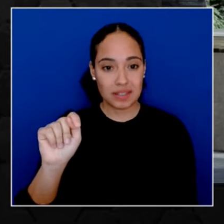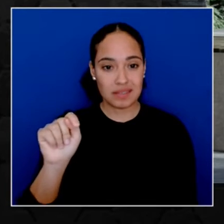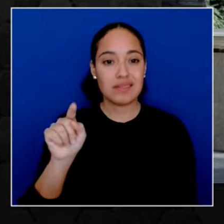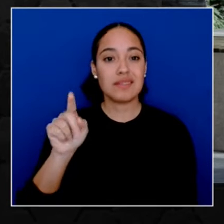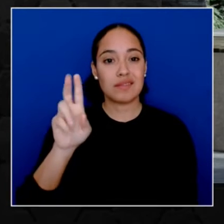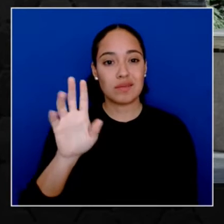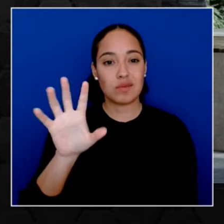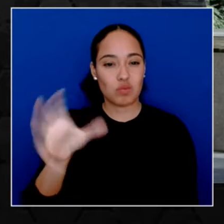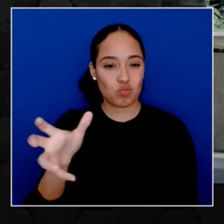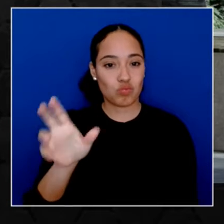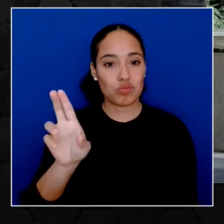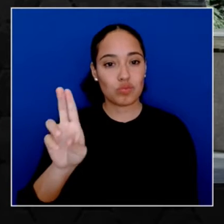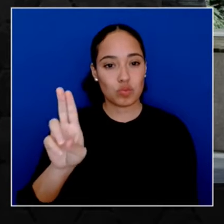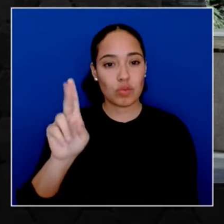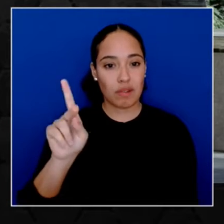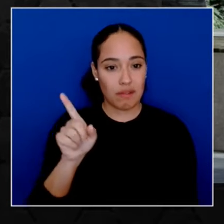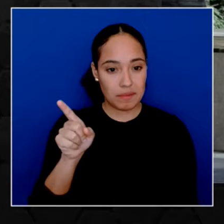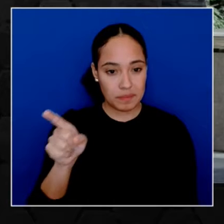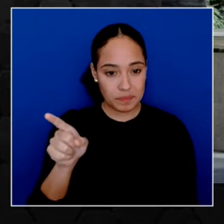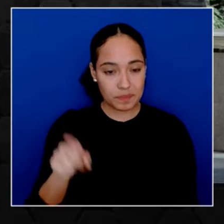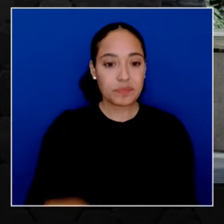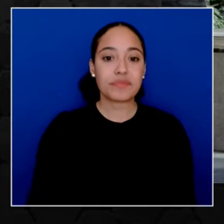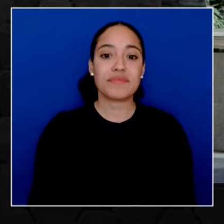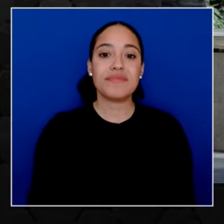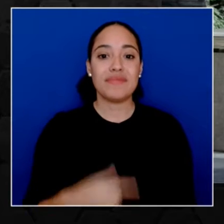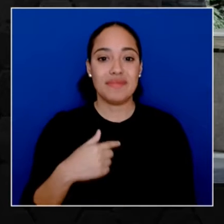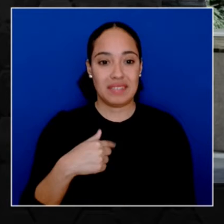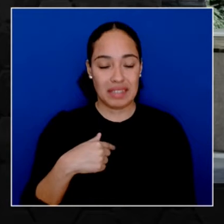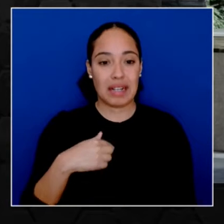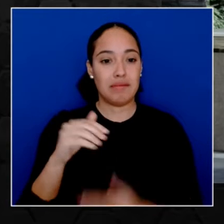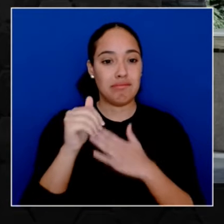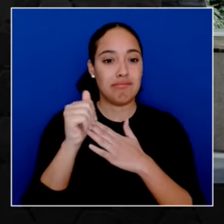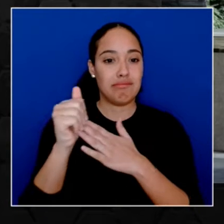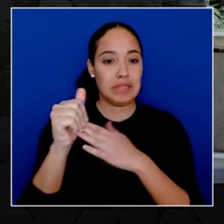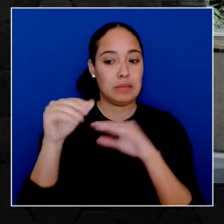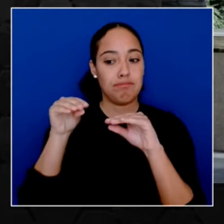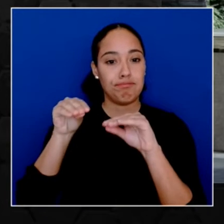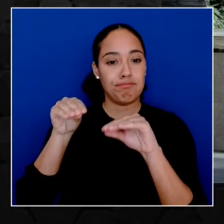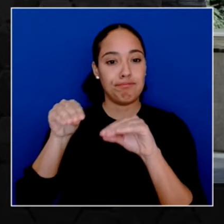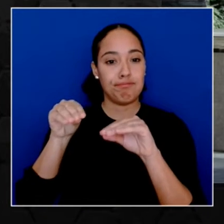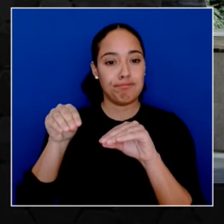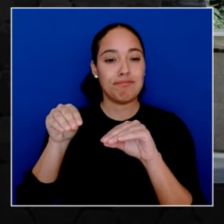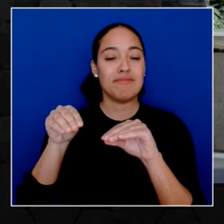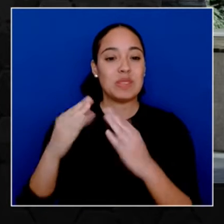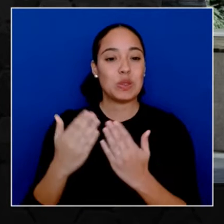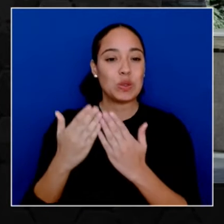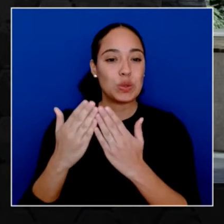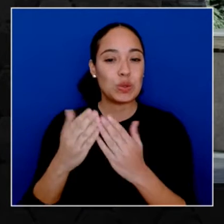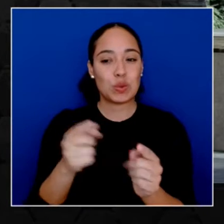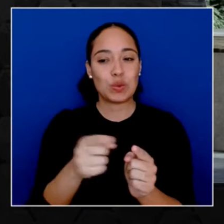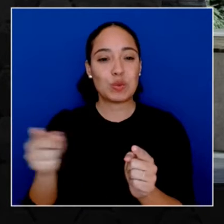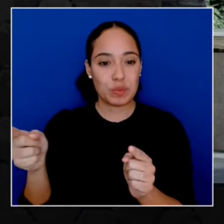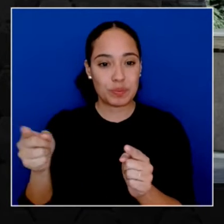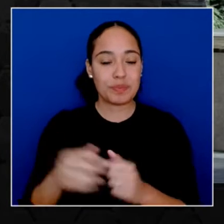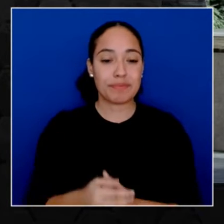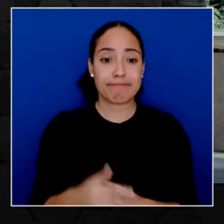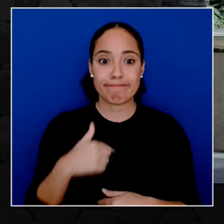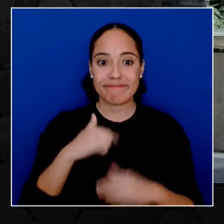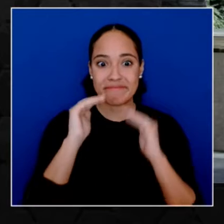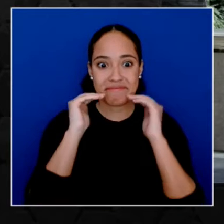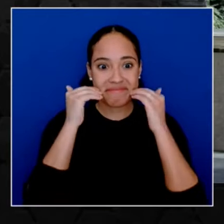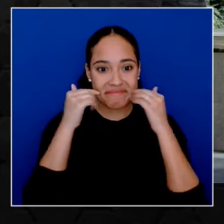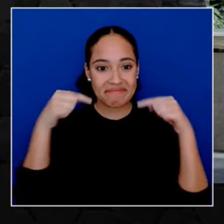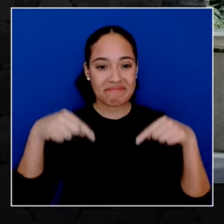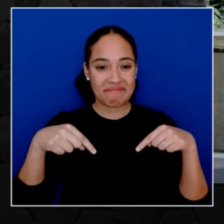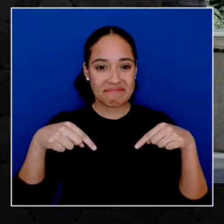postgraduate students. So I'm very happy to be here. So in terms of the deep learning, I can just tell you